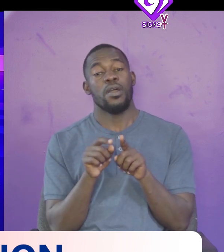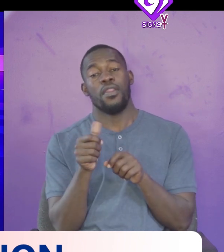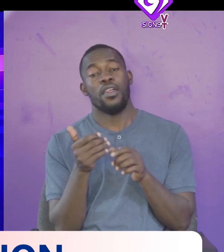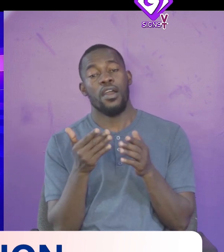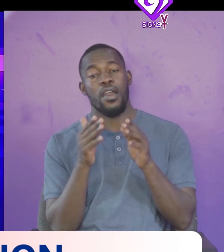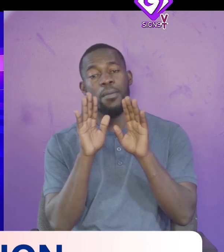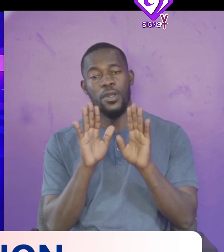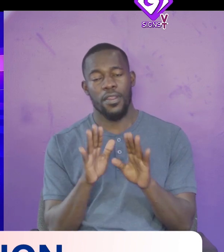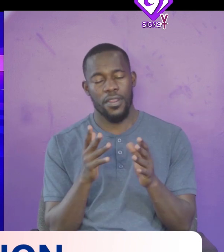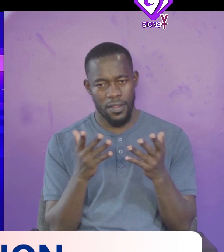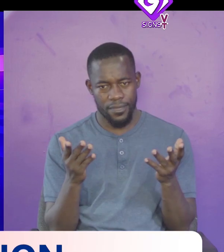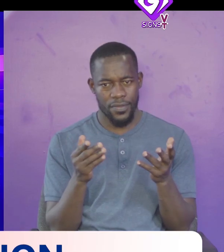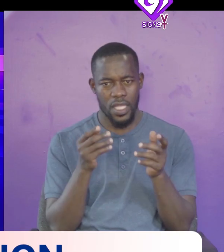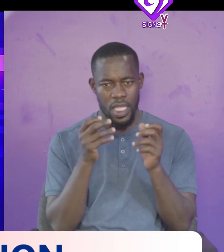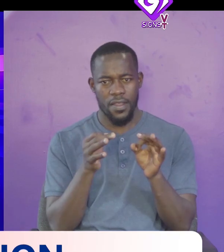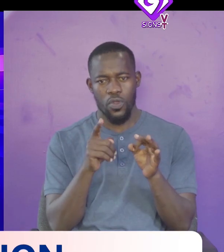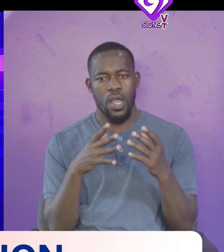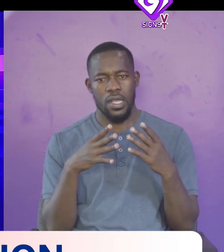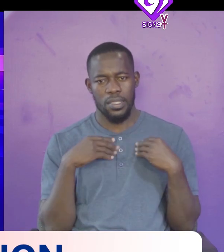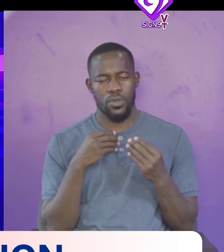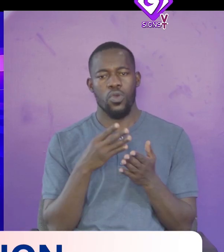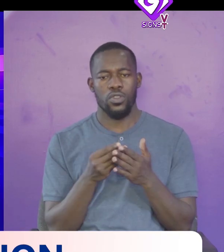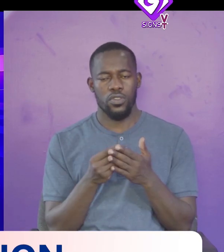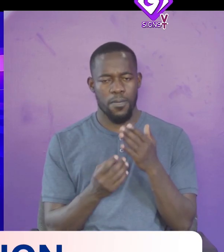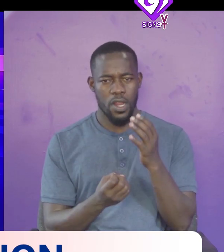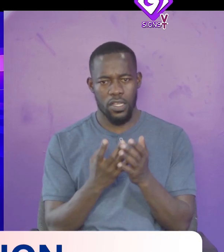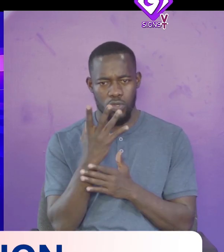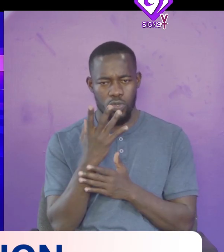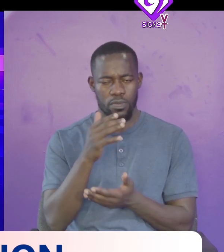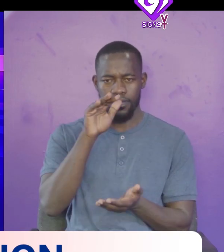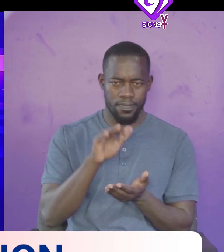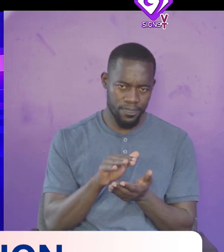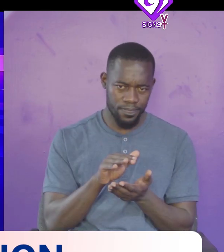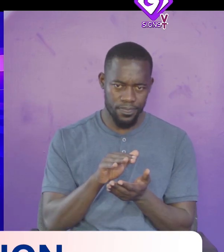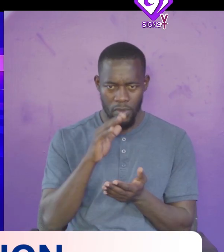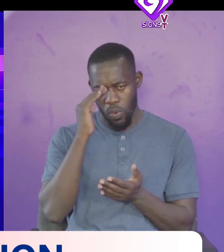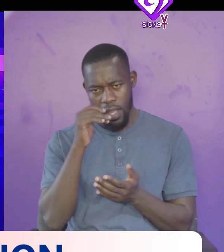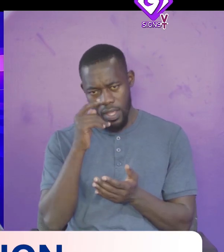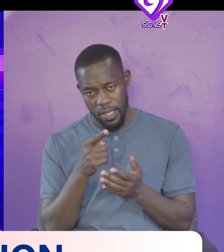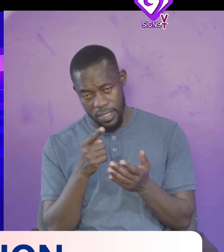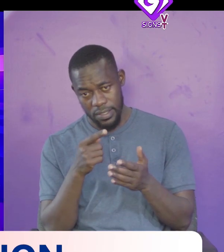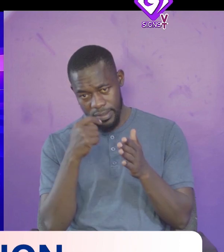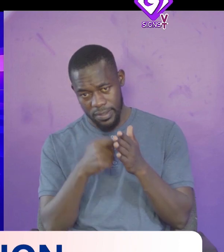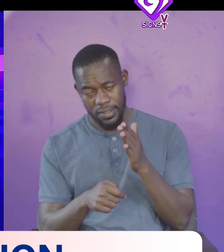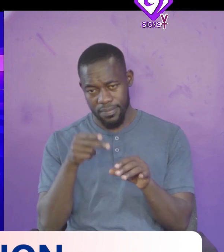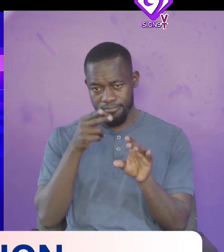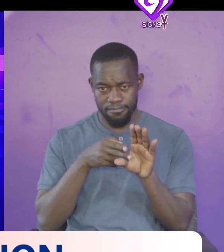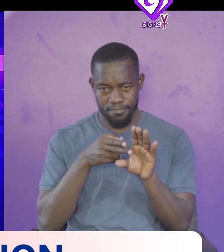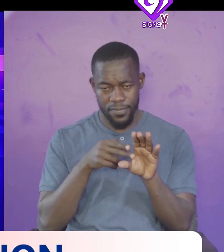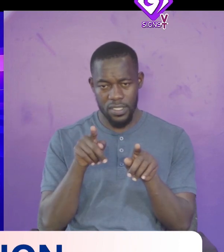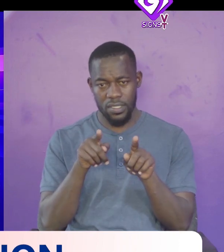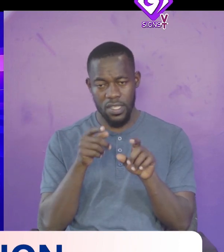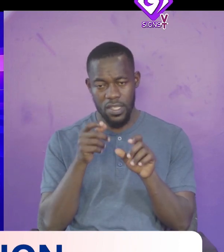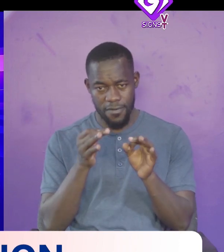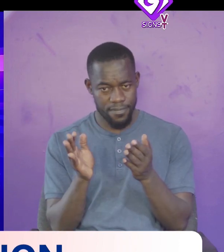the cost of production to be reduced. Because once we remove taxation on petrol, kerosene, and diesel, cost of production goes down.